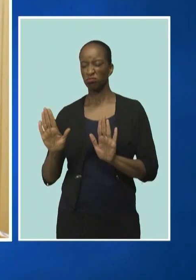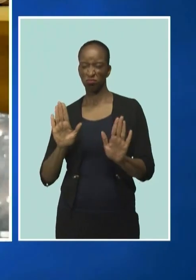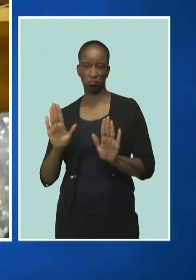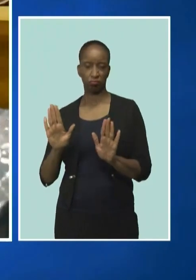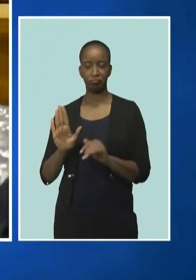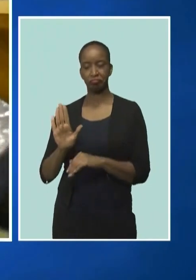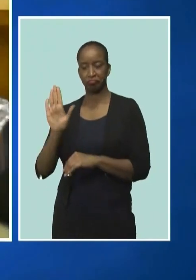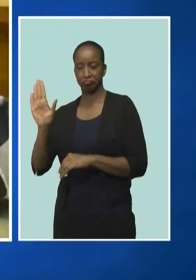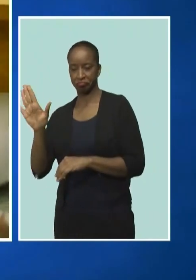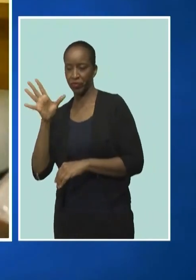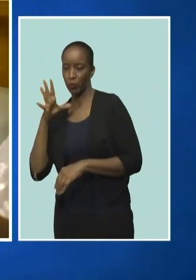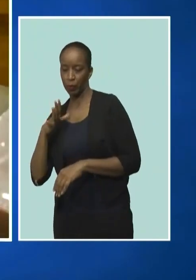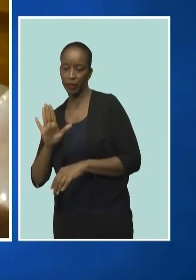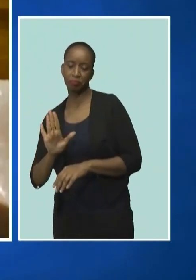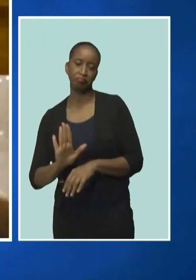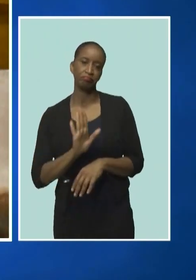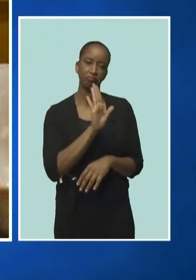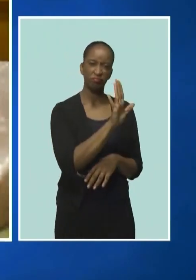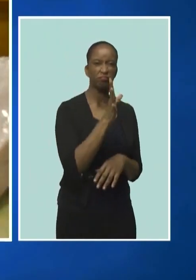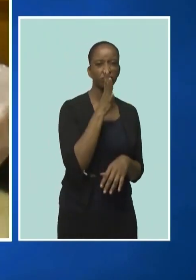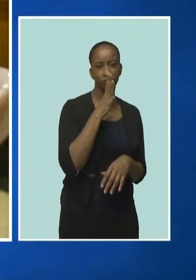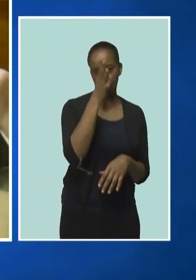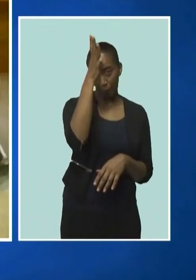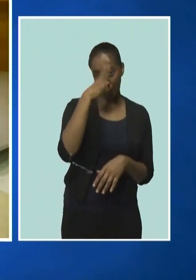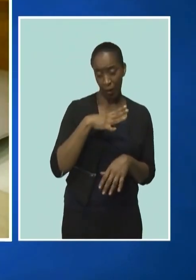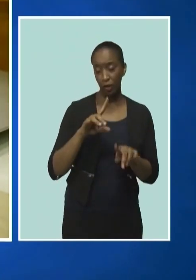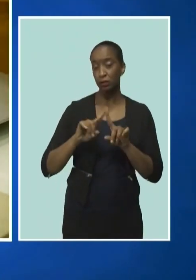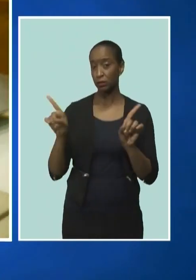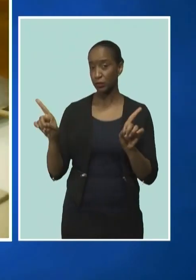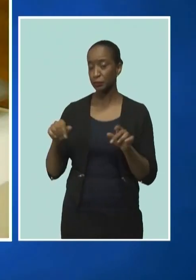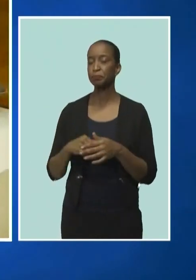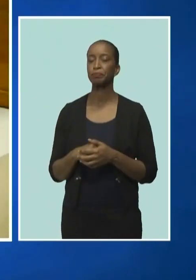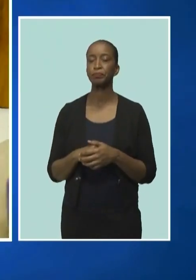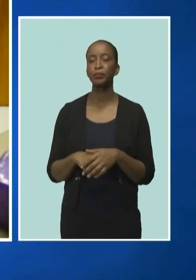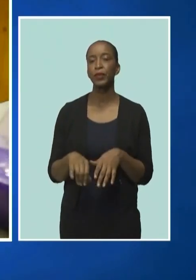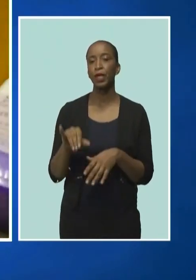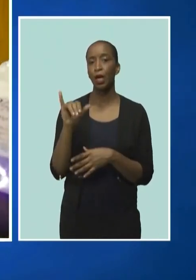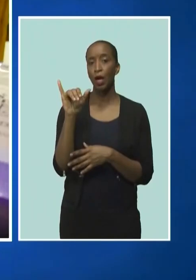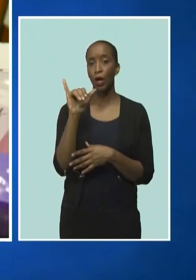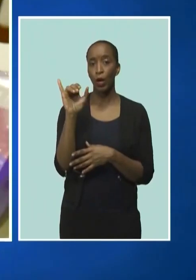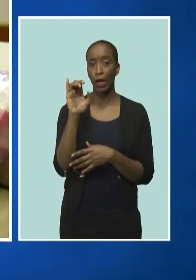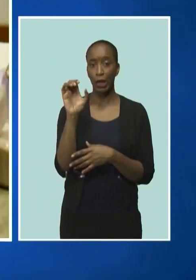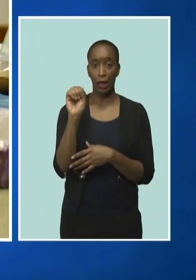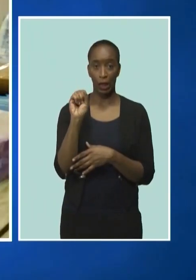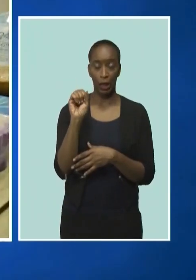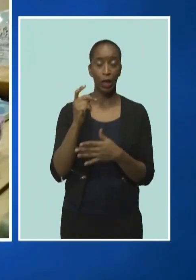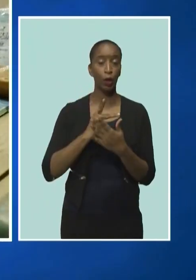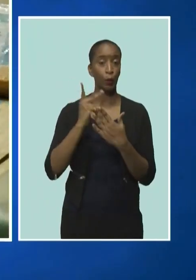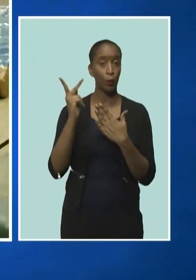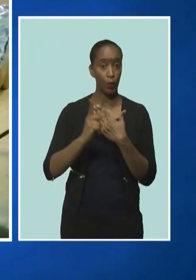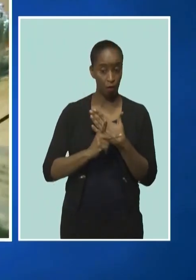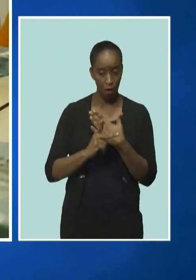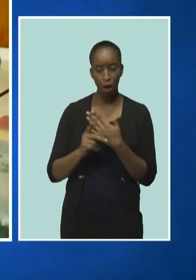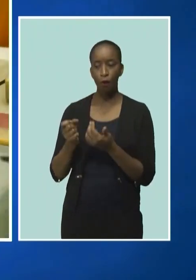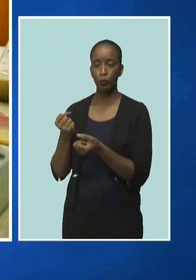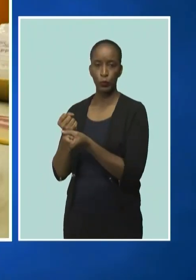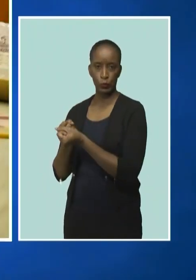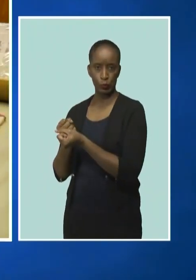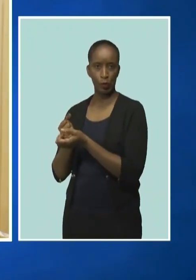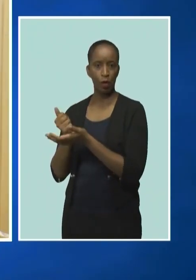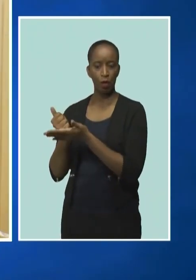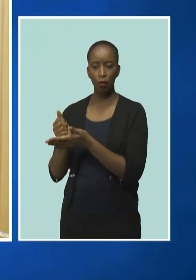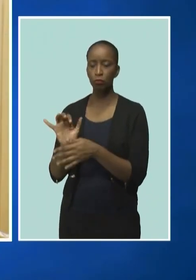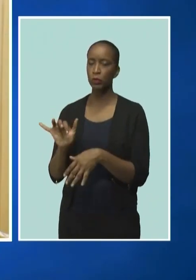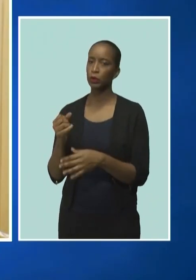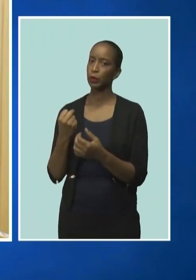Youth Entrepreneurship Scheme was instrumental in getting the young business off the ground. YES provides support and structure.